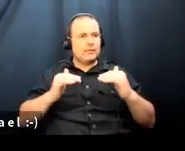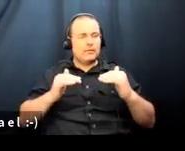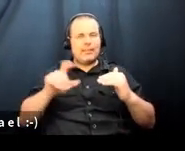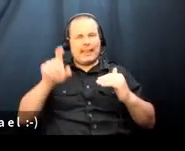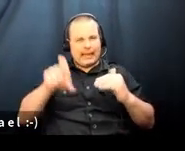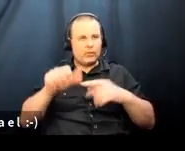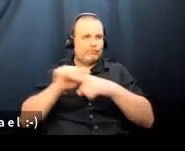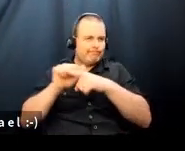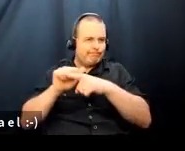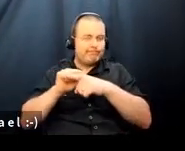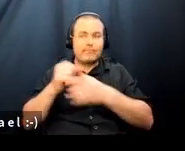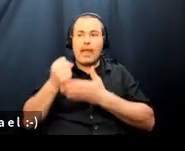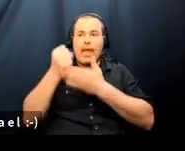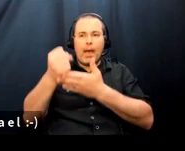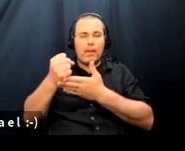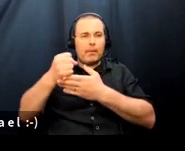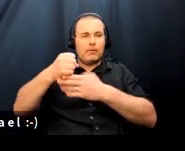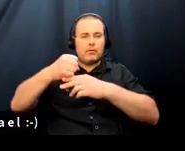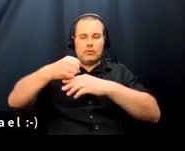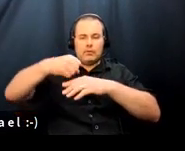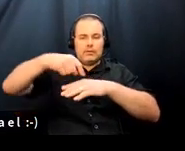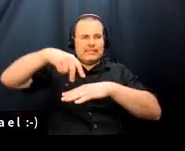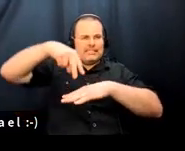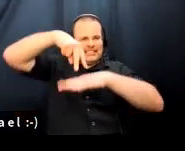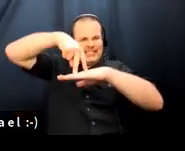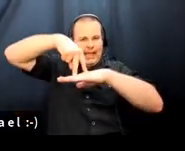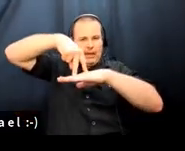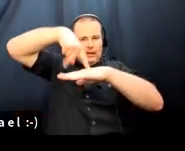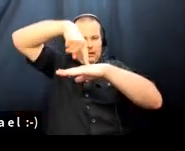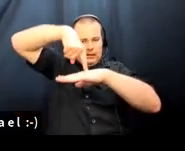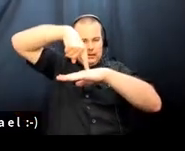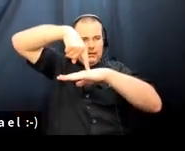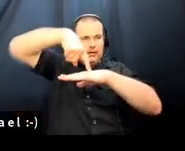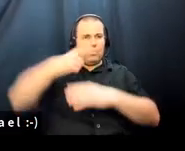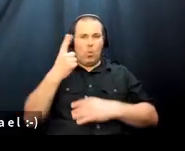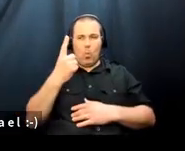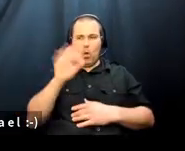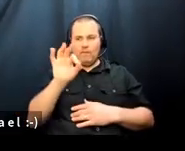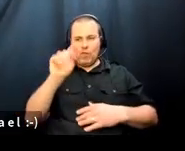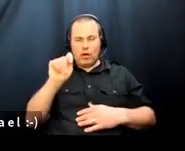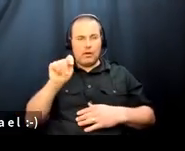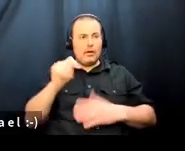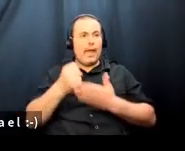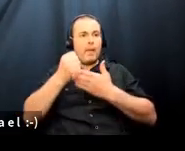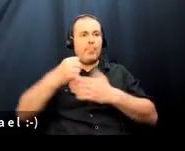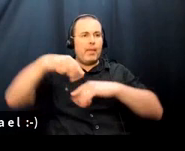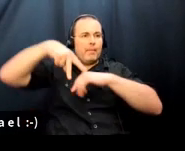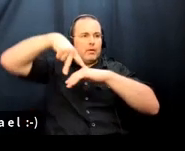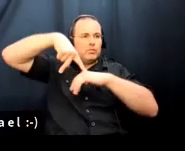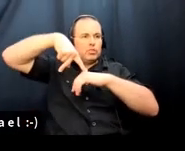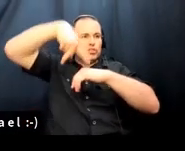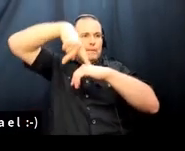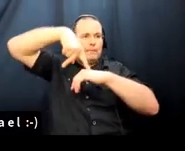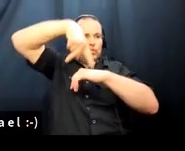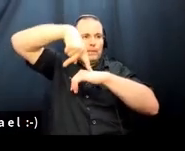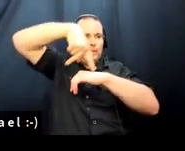foot. Help them jump on one foot. Help them walk across something holding your